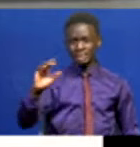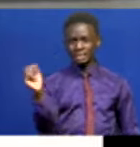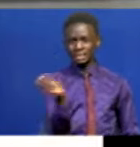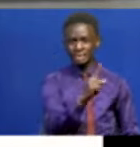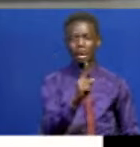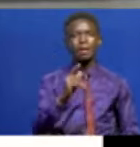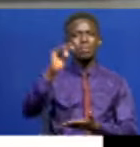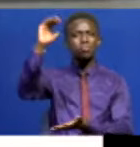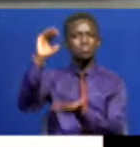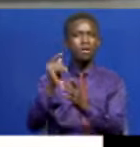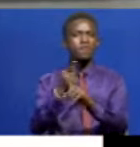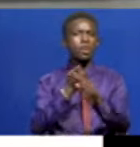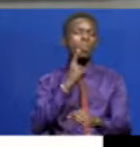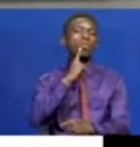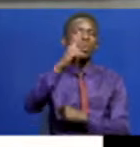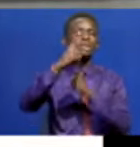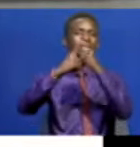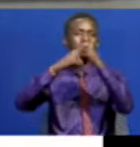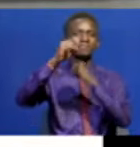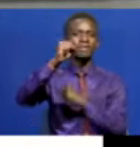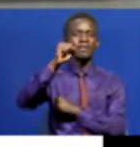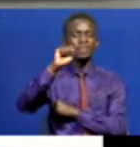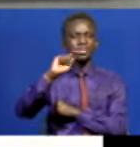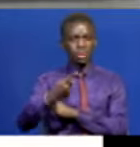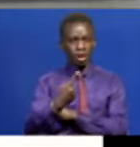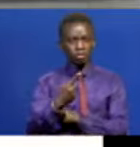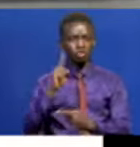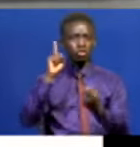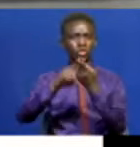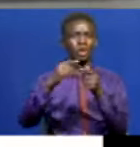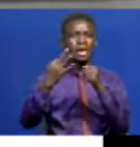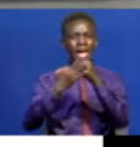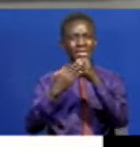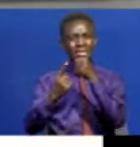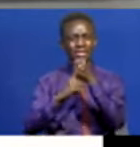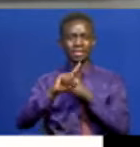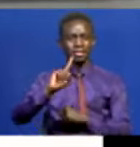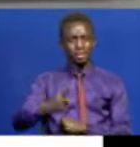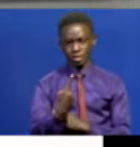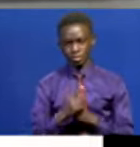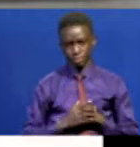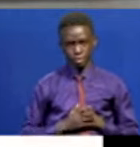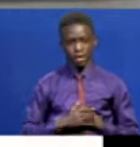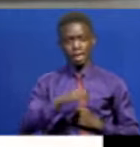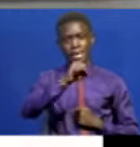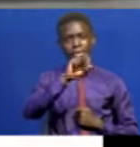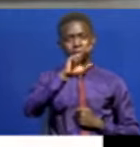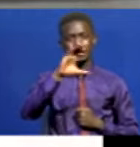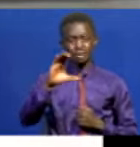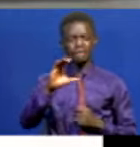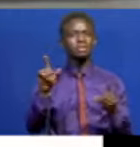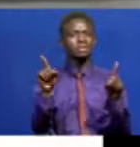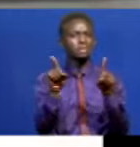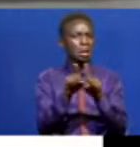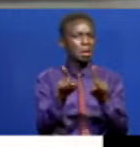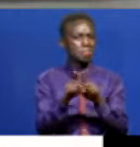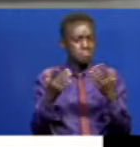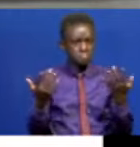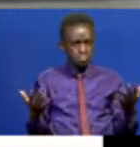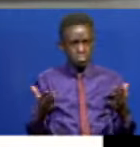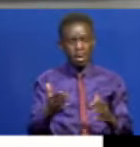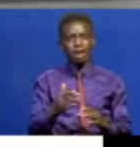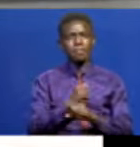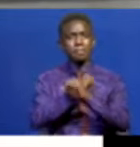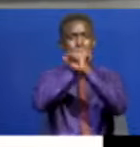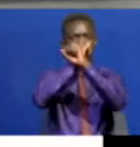from 165,000 to 86,000 Kenya shillings. SRC, however, refuted the claim, saying